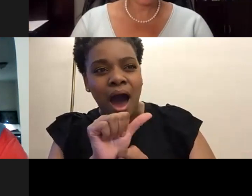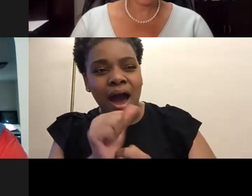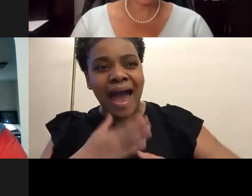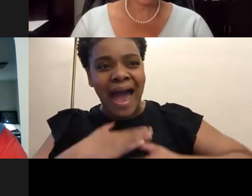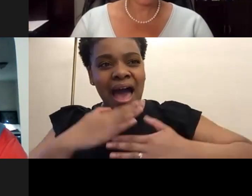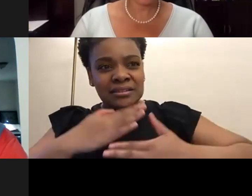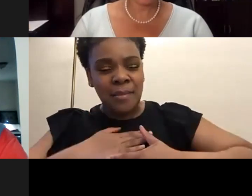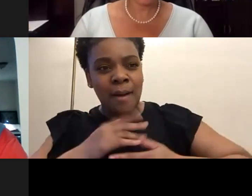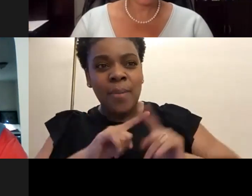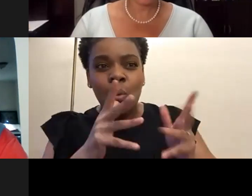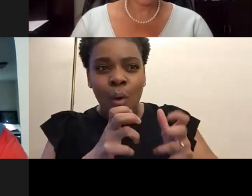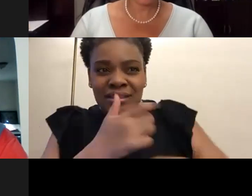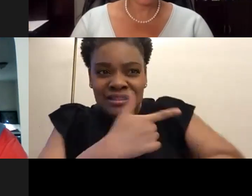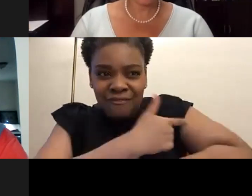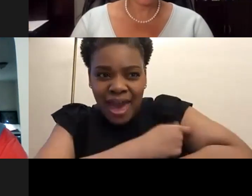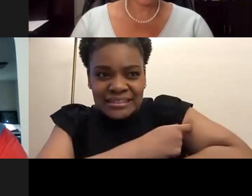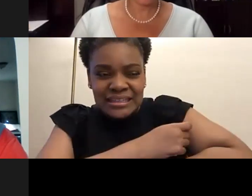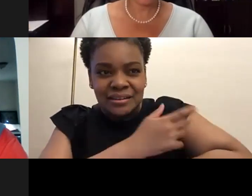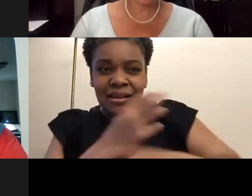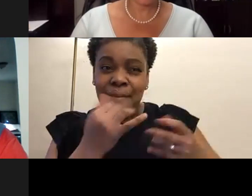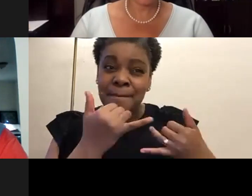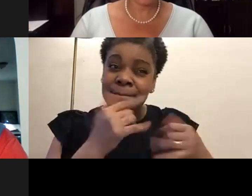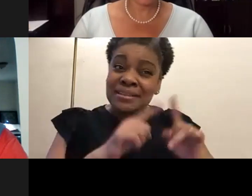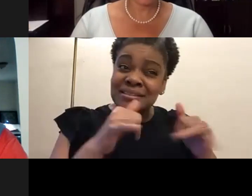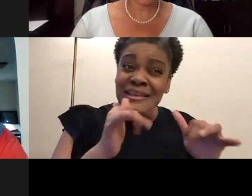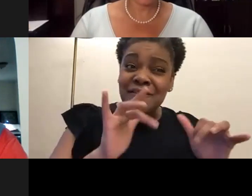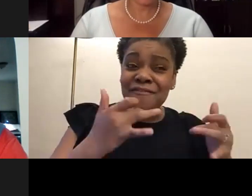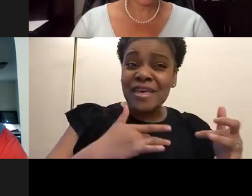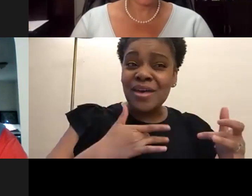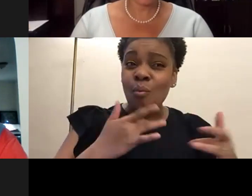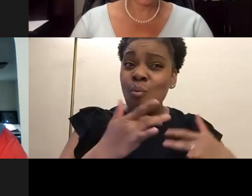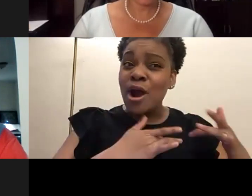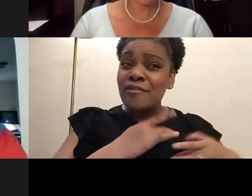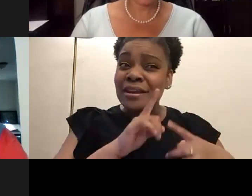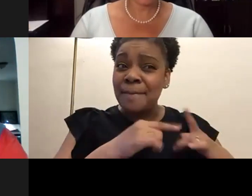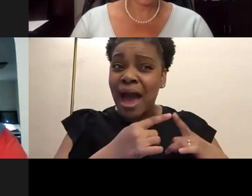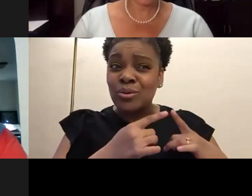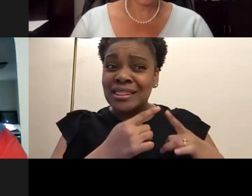about the side effect or get sick? Then which one is safer to take?